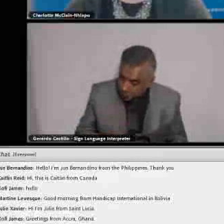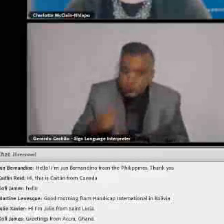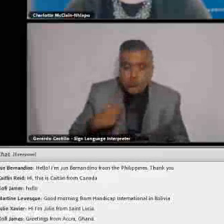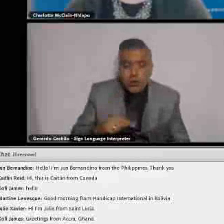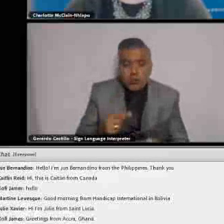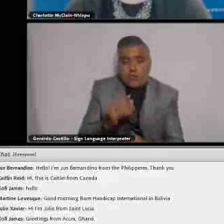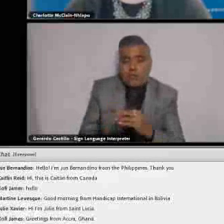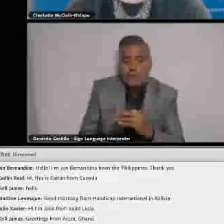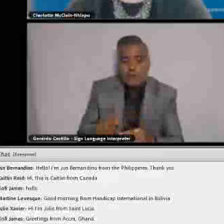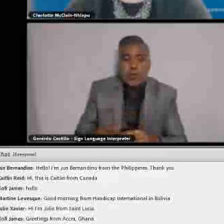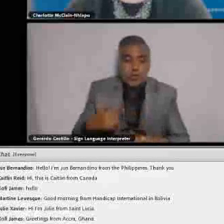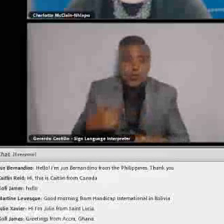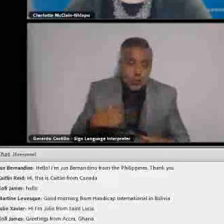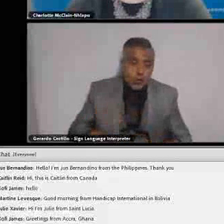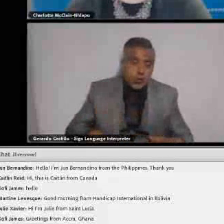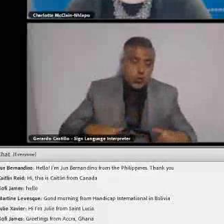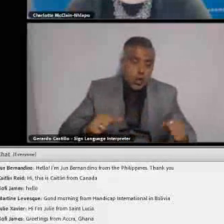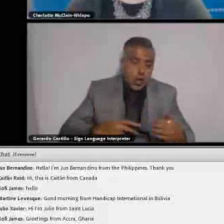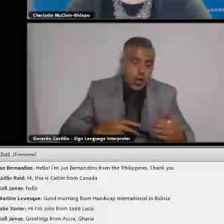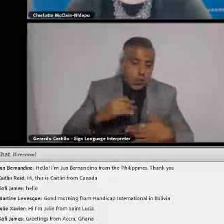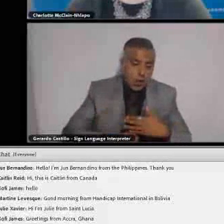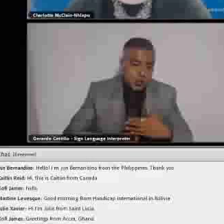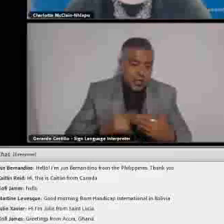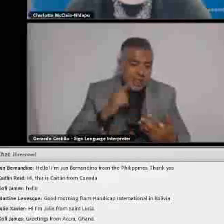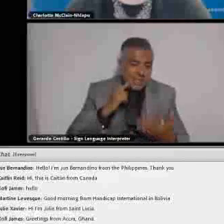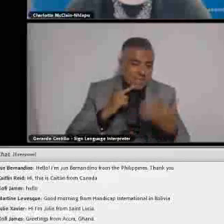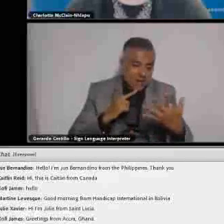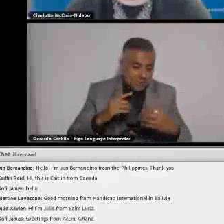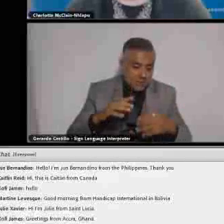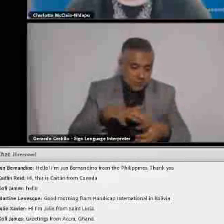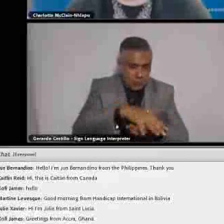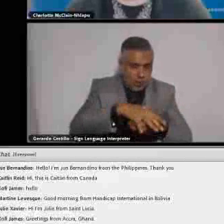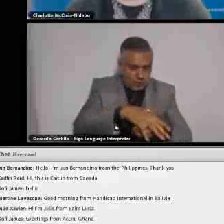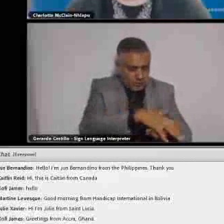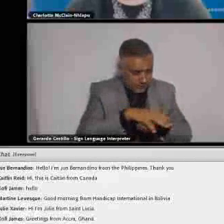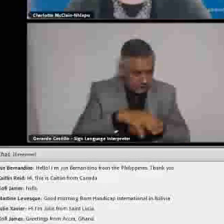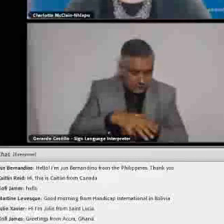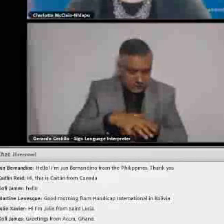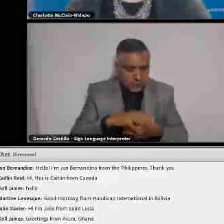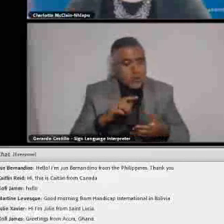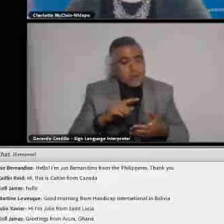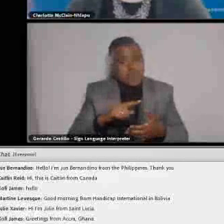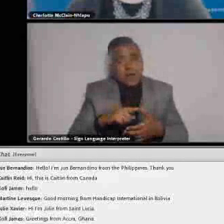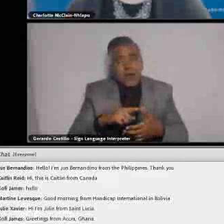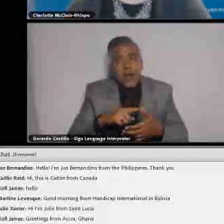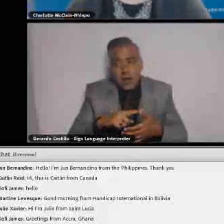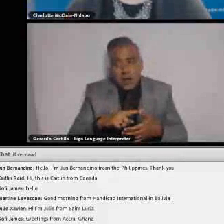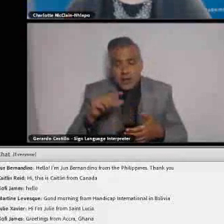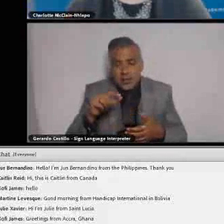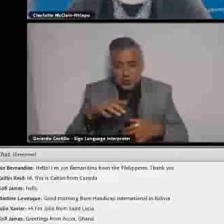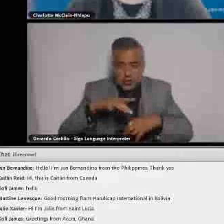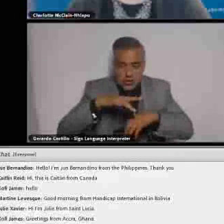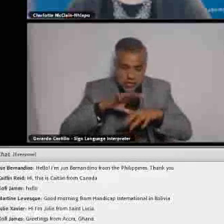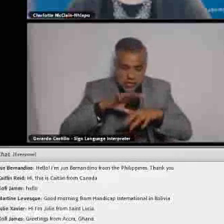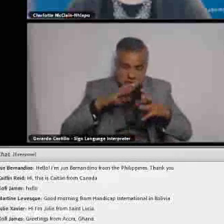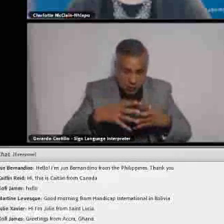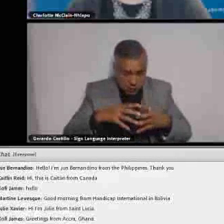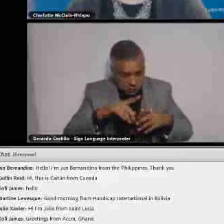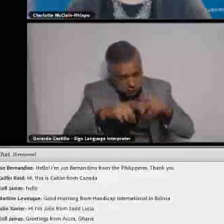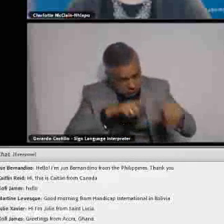a project in 5 provinces where they geo-referenced hundreds of people,